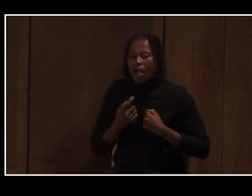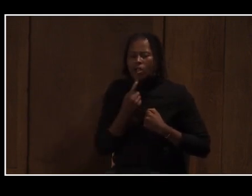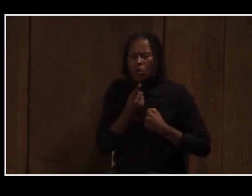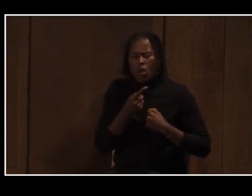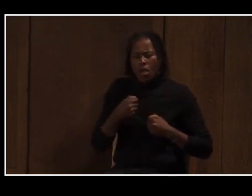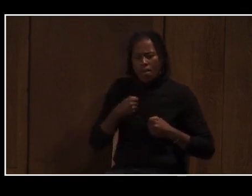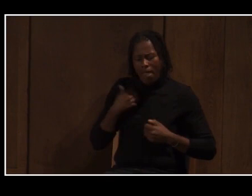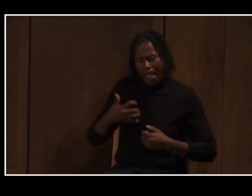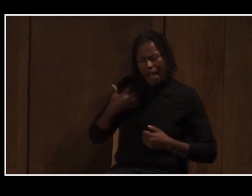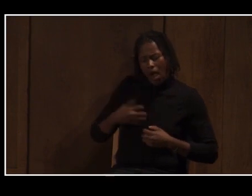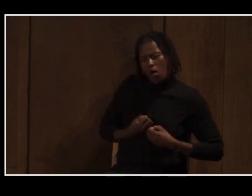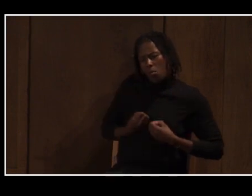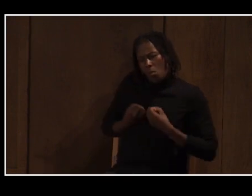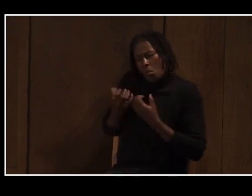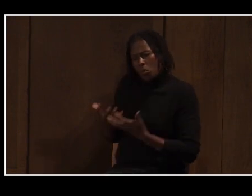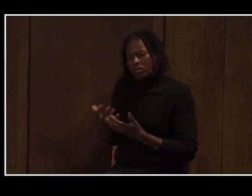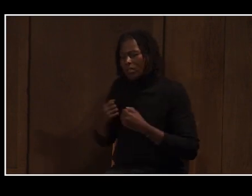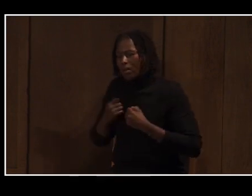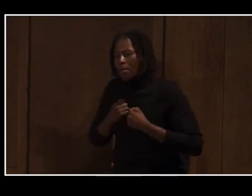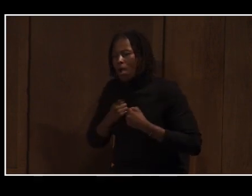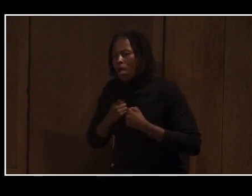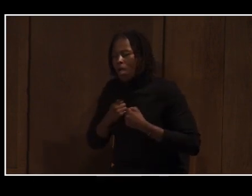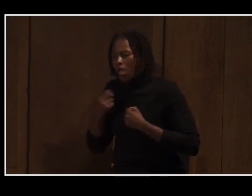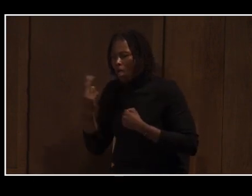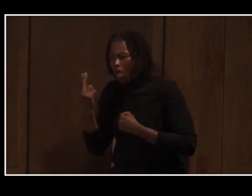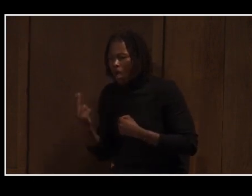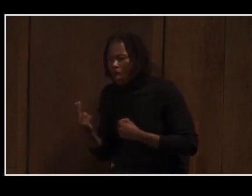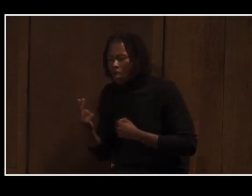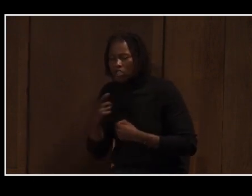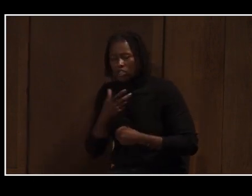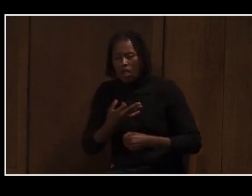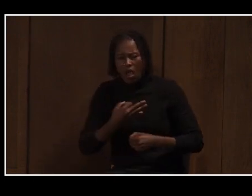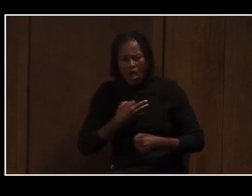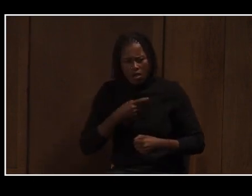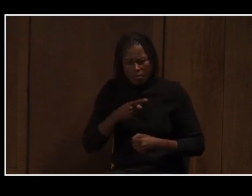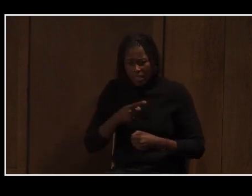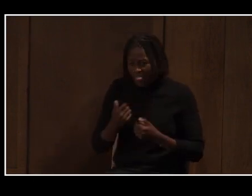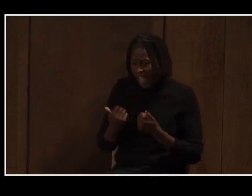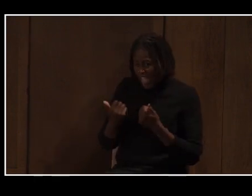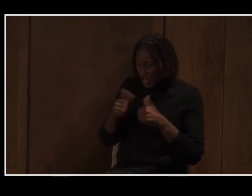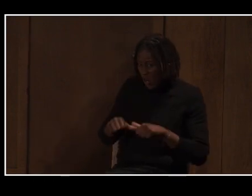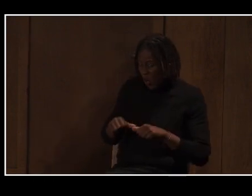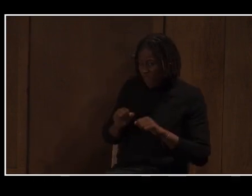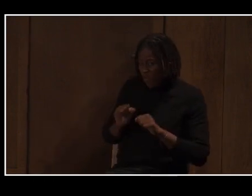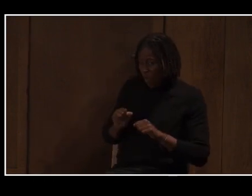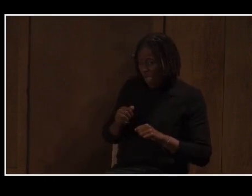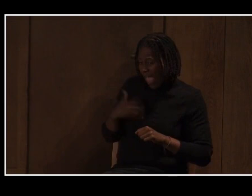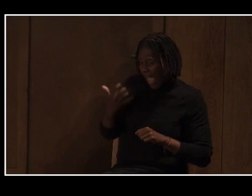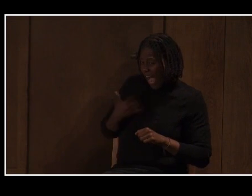work. And she asked me, does that ever work? So I'm like, look,